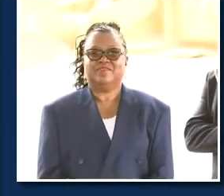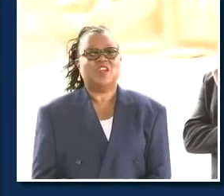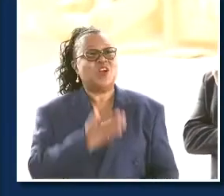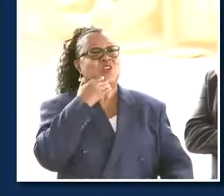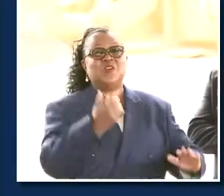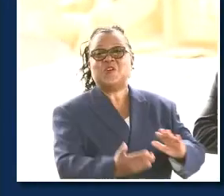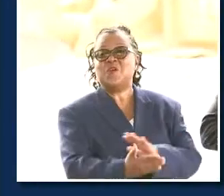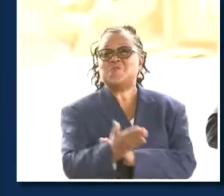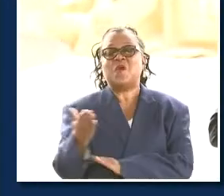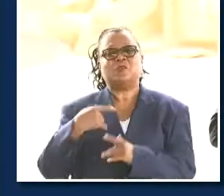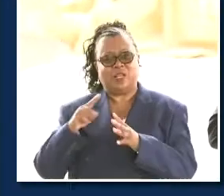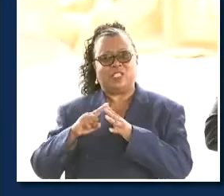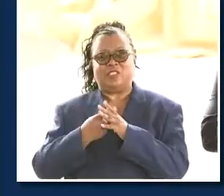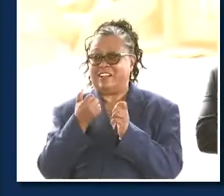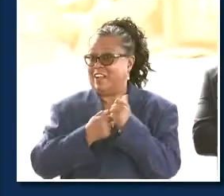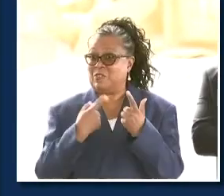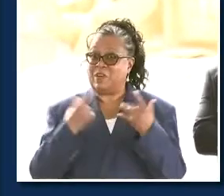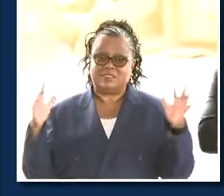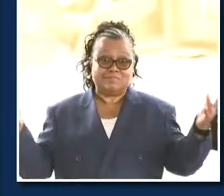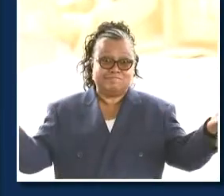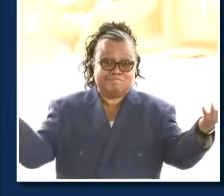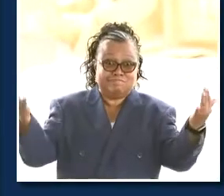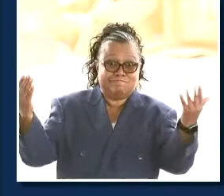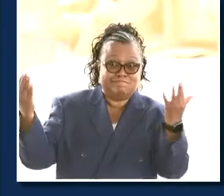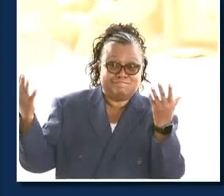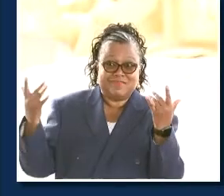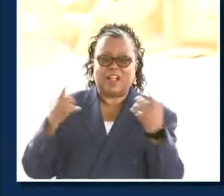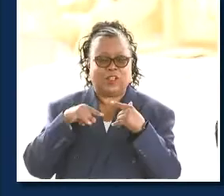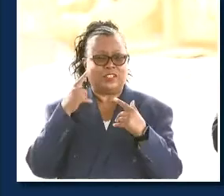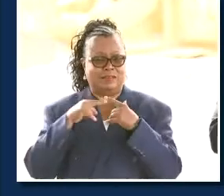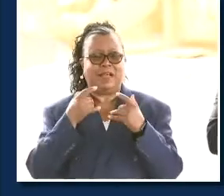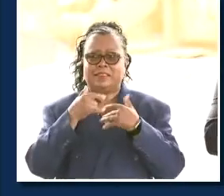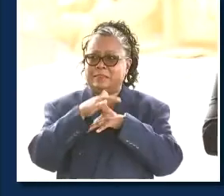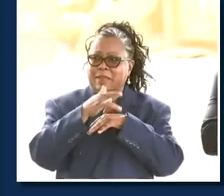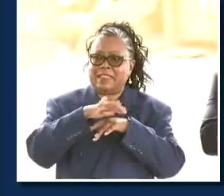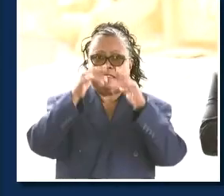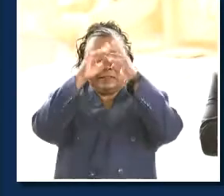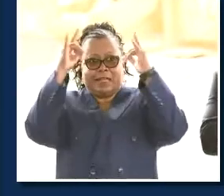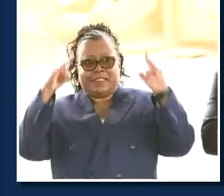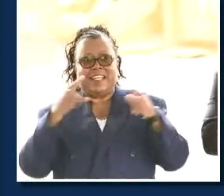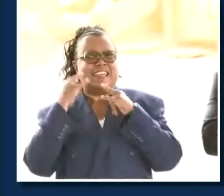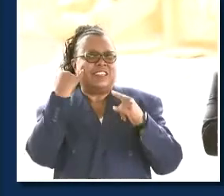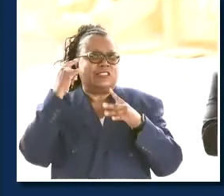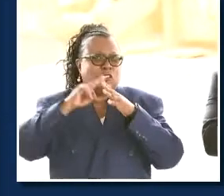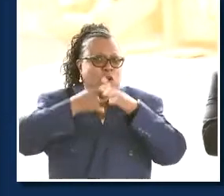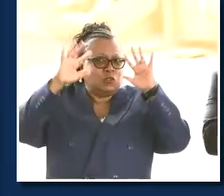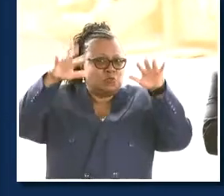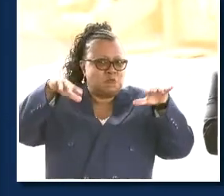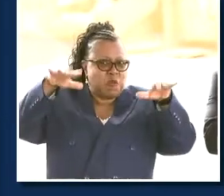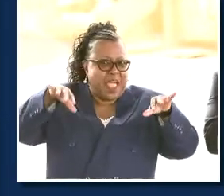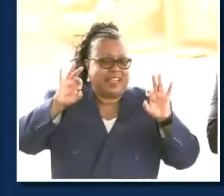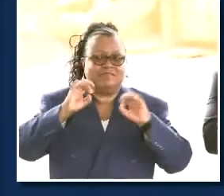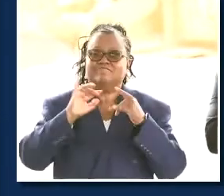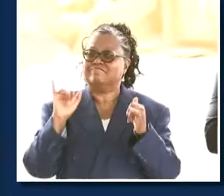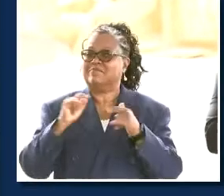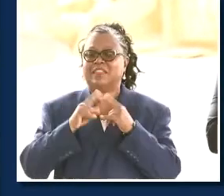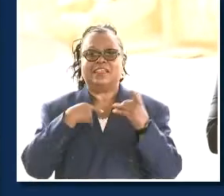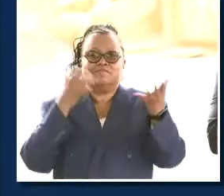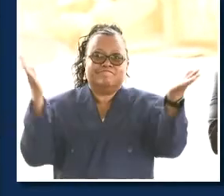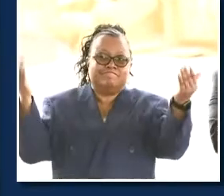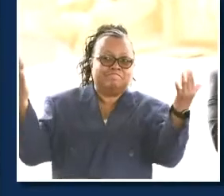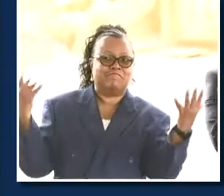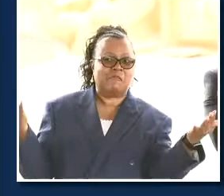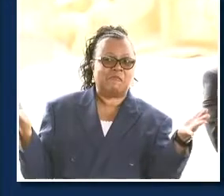All right, good morning. We're going to start. If everybody wants to gather around, it looks like there's some space under the tent in case it starts to rain, so please pull it in.